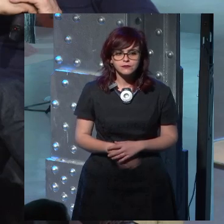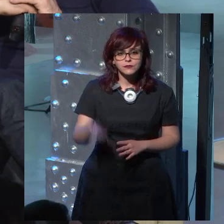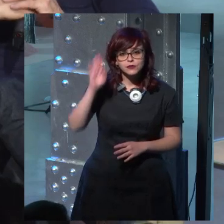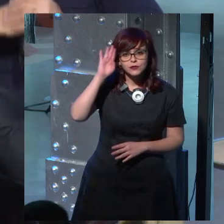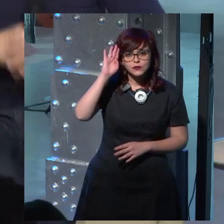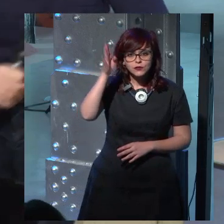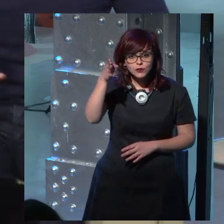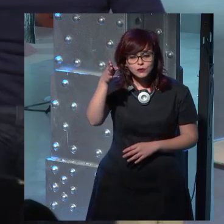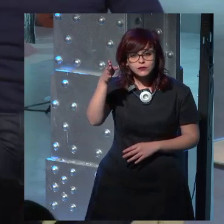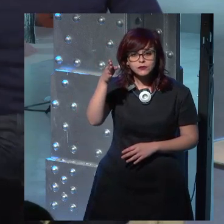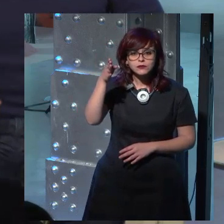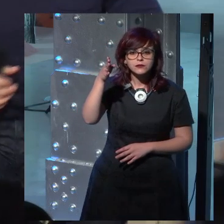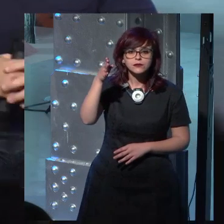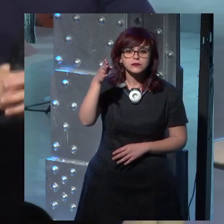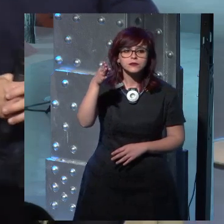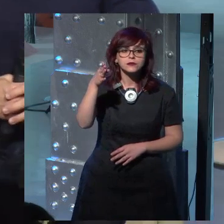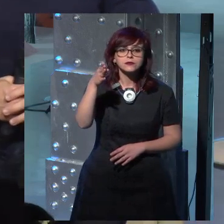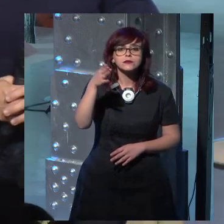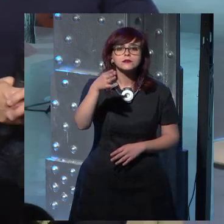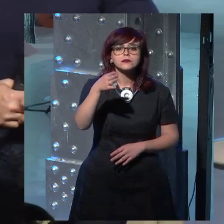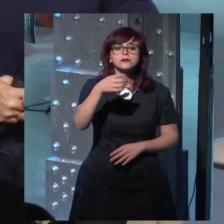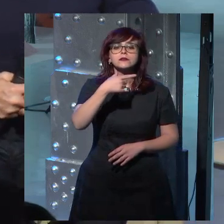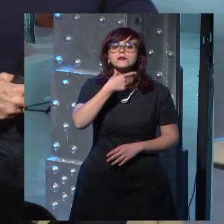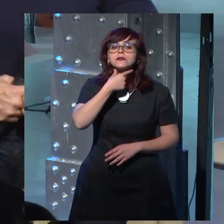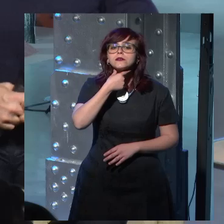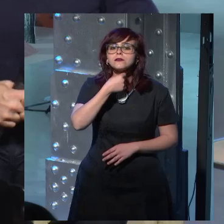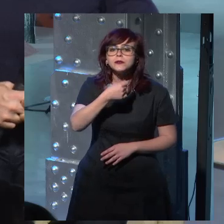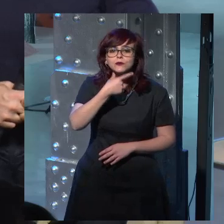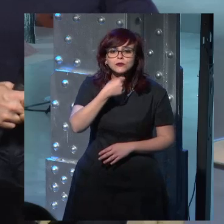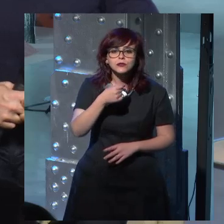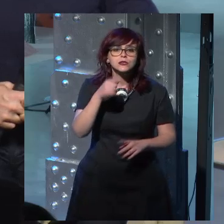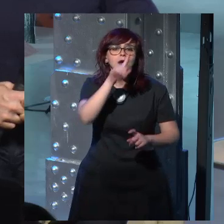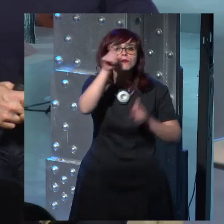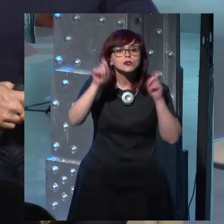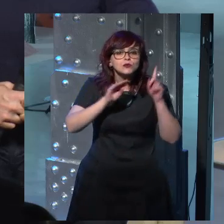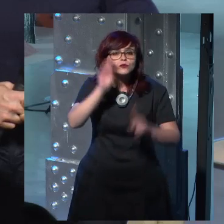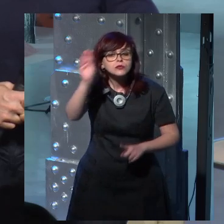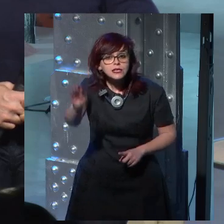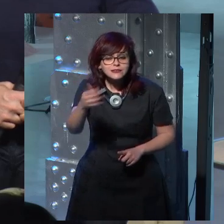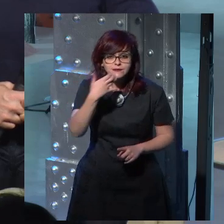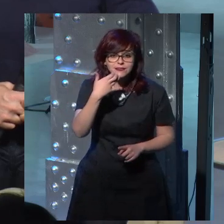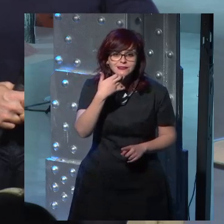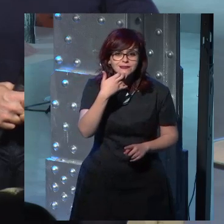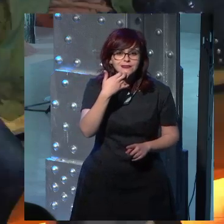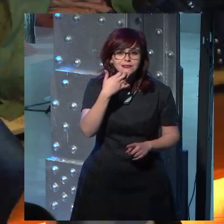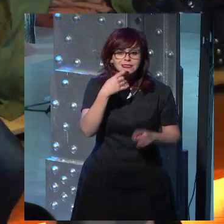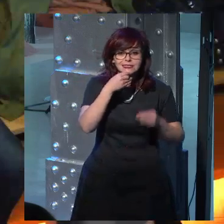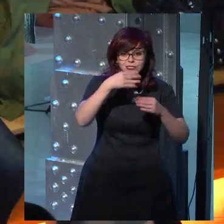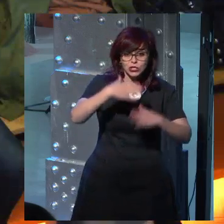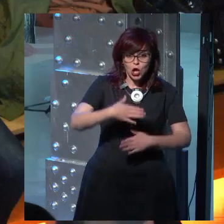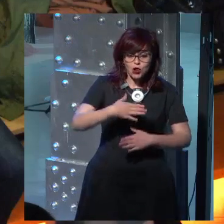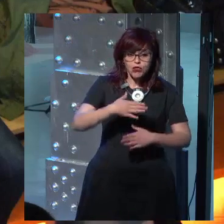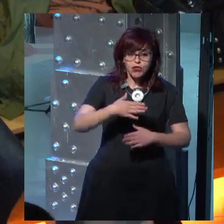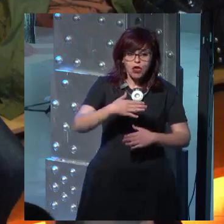Hey, so I would like to ask if you see the parallelism between the metamorphosis that Walter White is living in